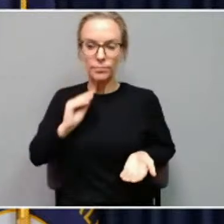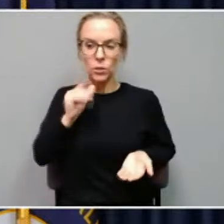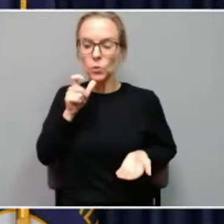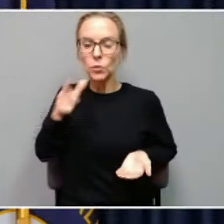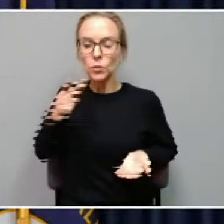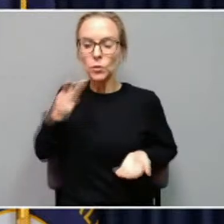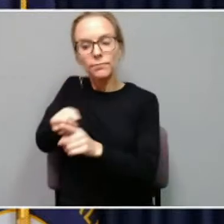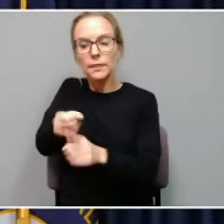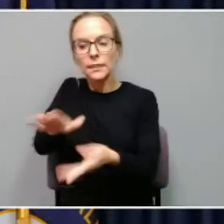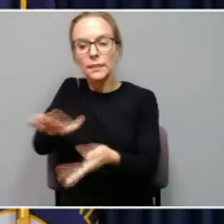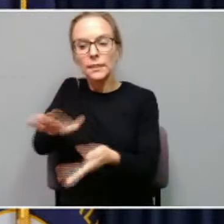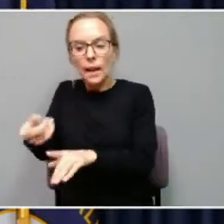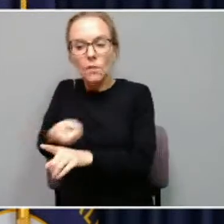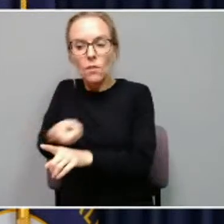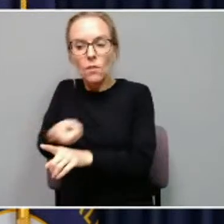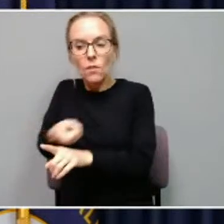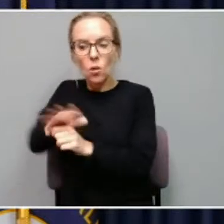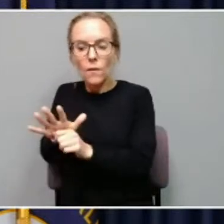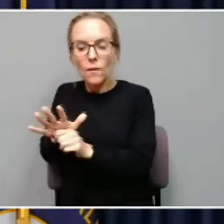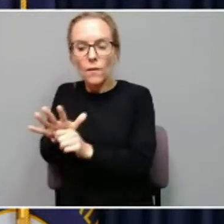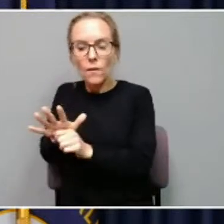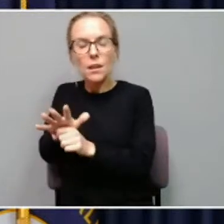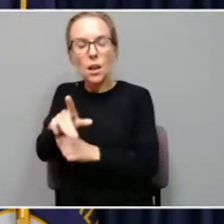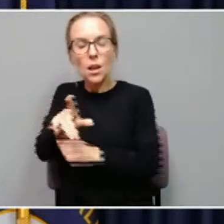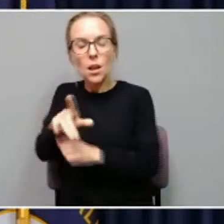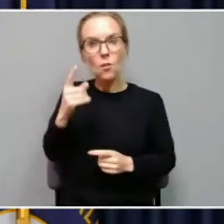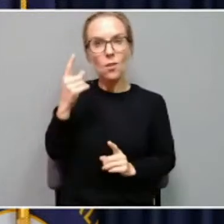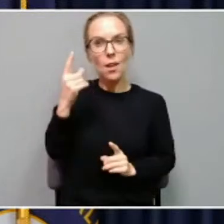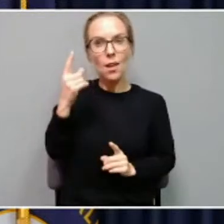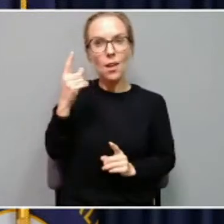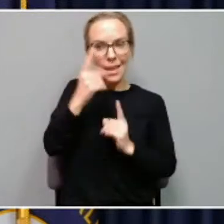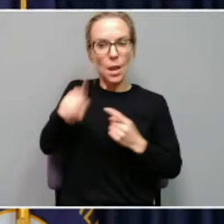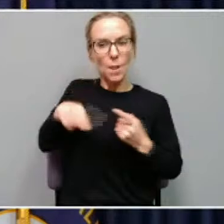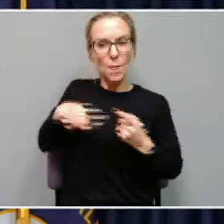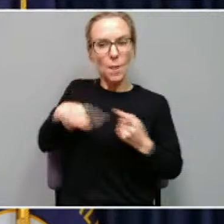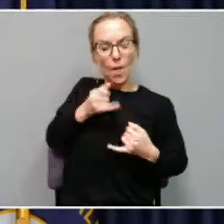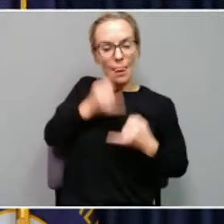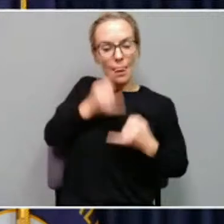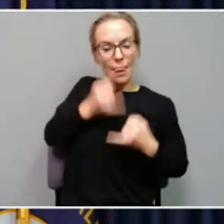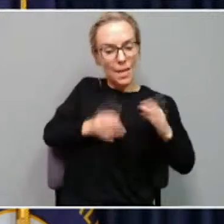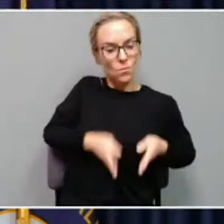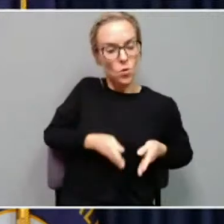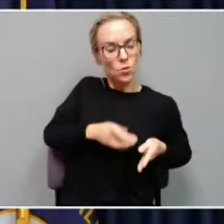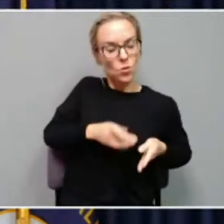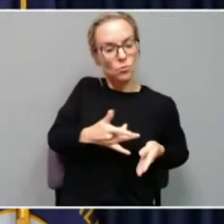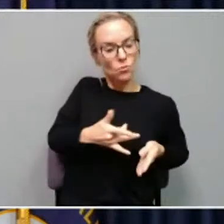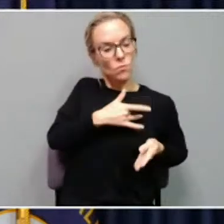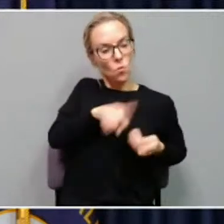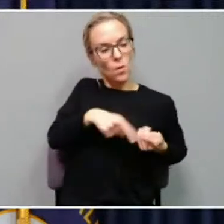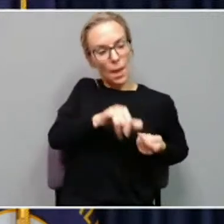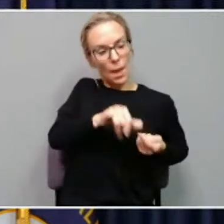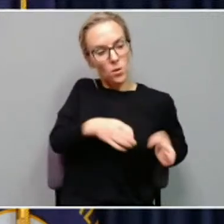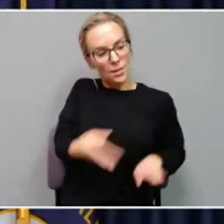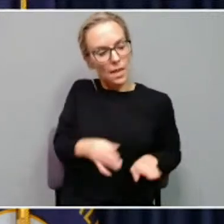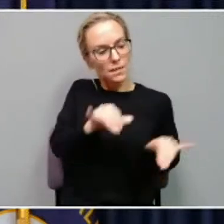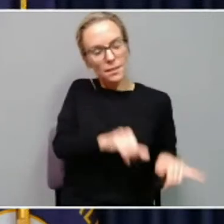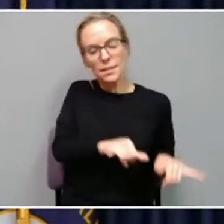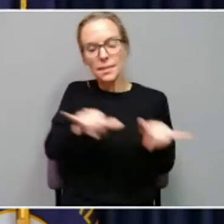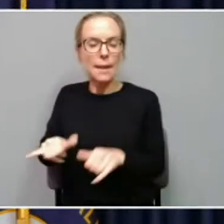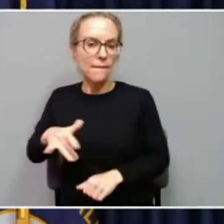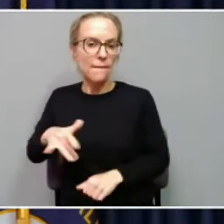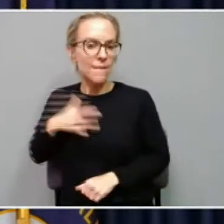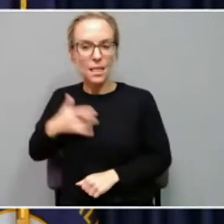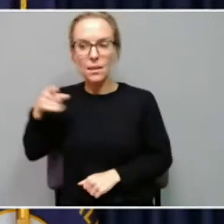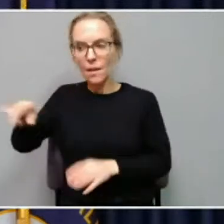that you loved that you lost, because that feels the same to that other family out there that loses someone to